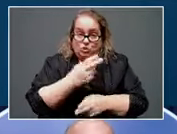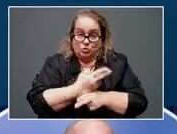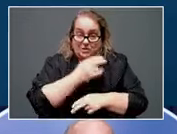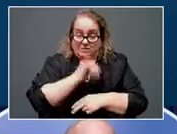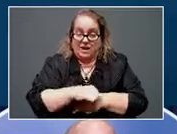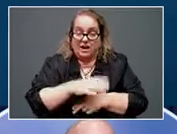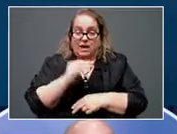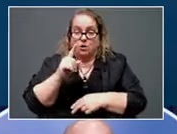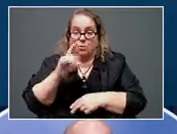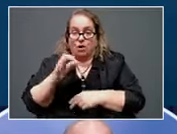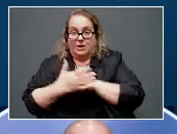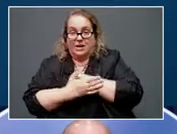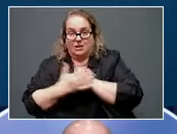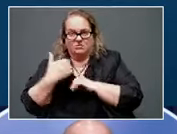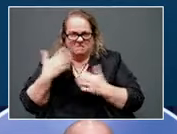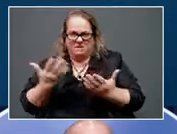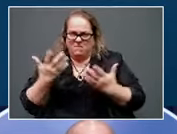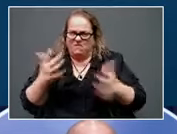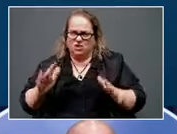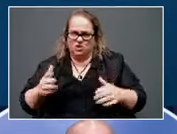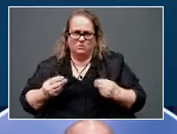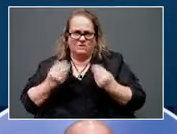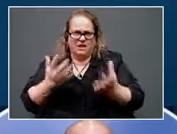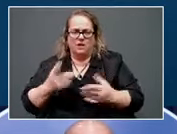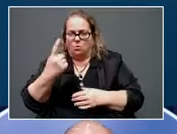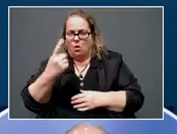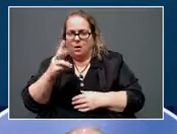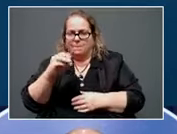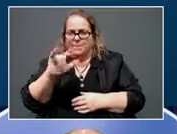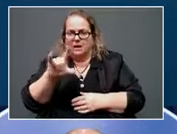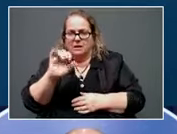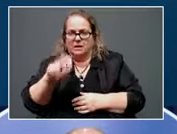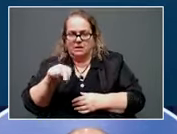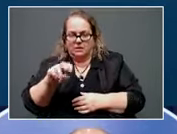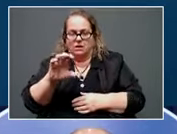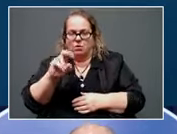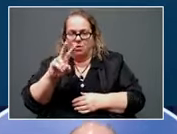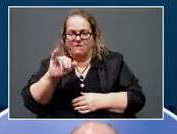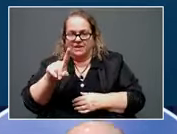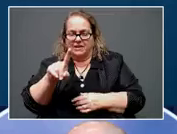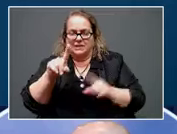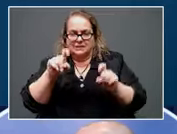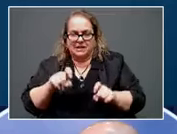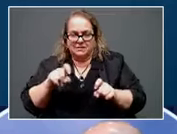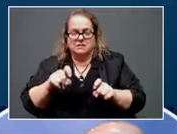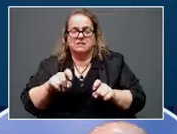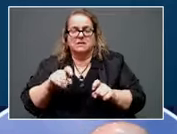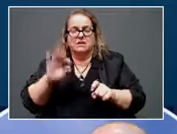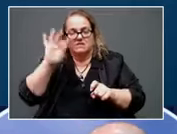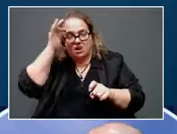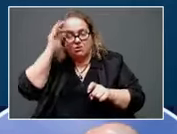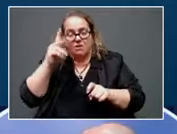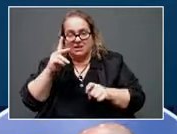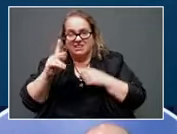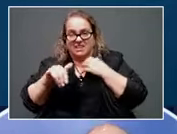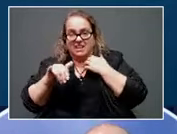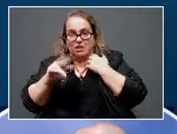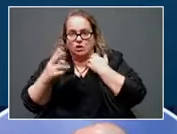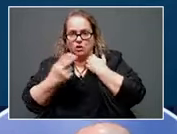million COVID-19 tests, the state of Kentucky using federal resources across the Commonwealth. So this is